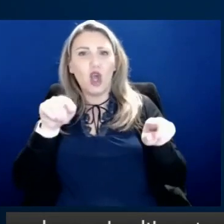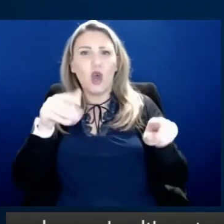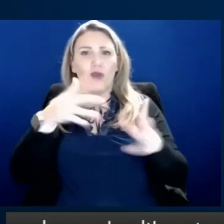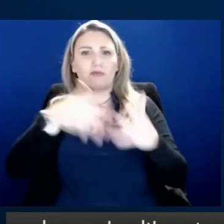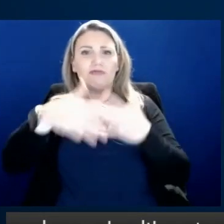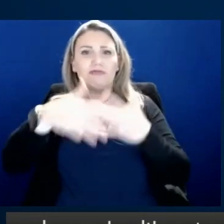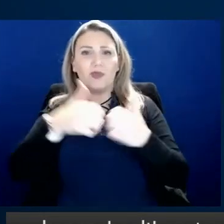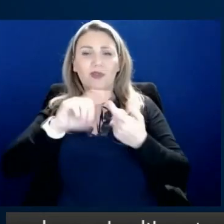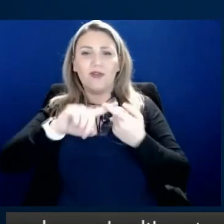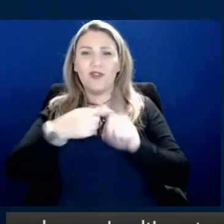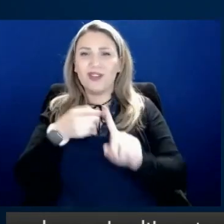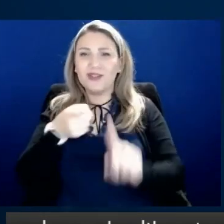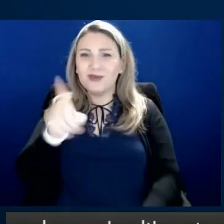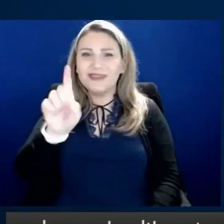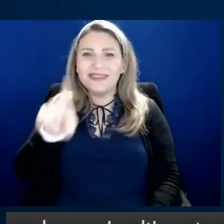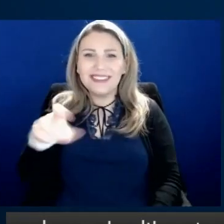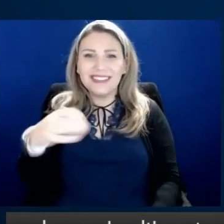now,